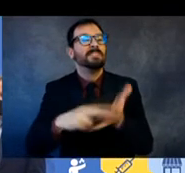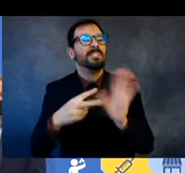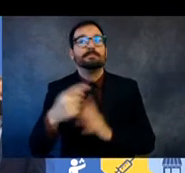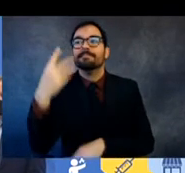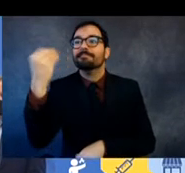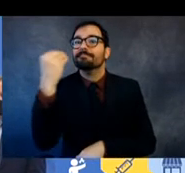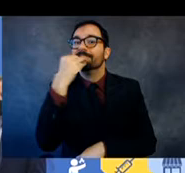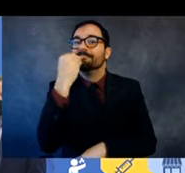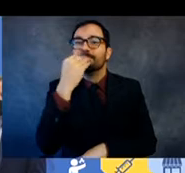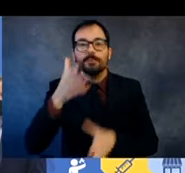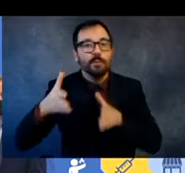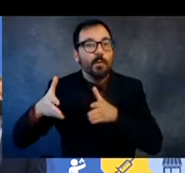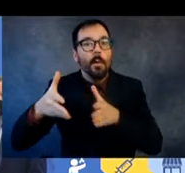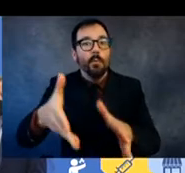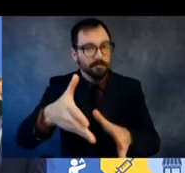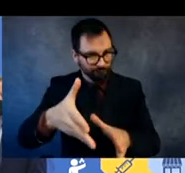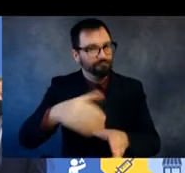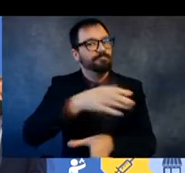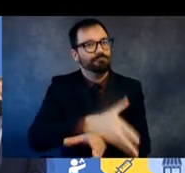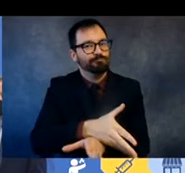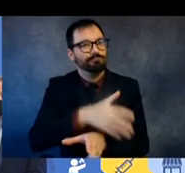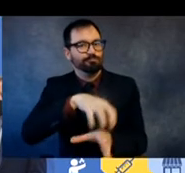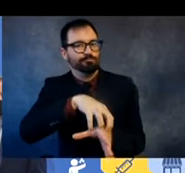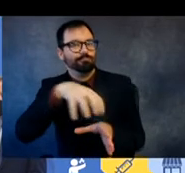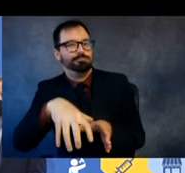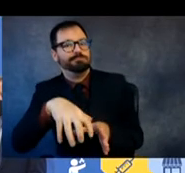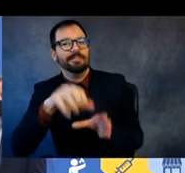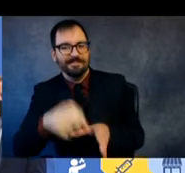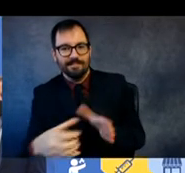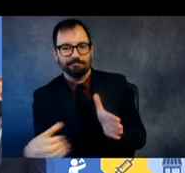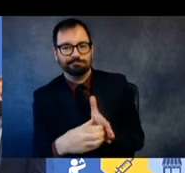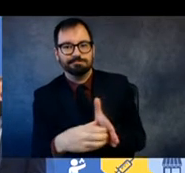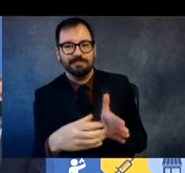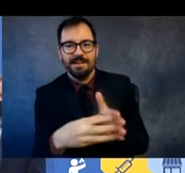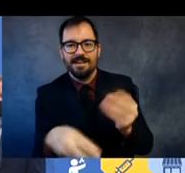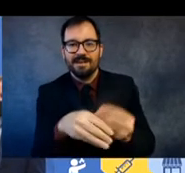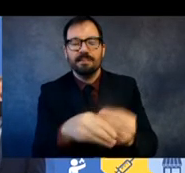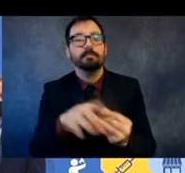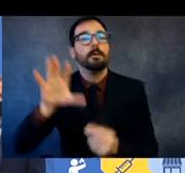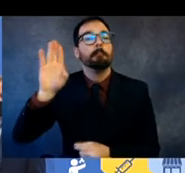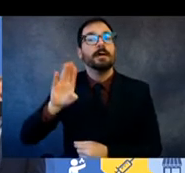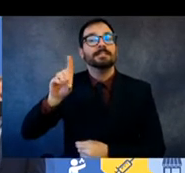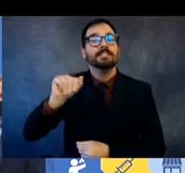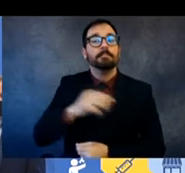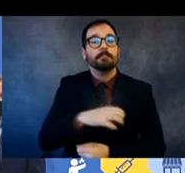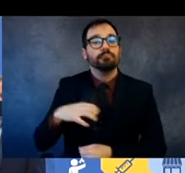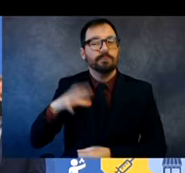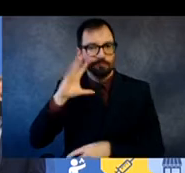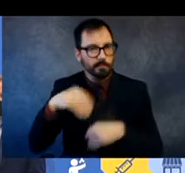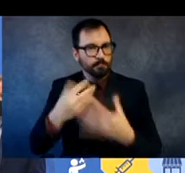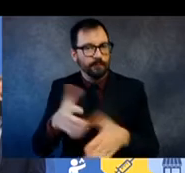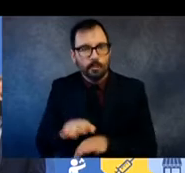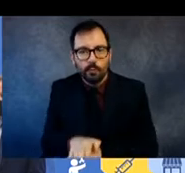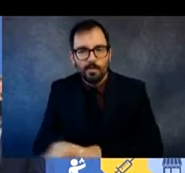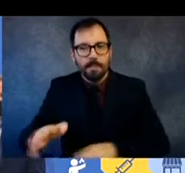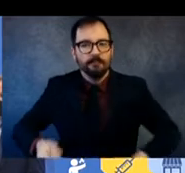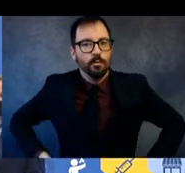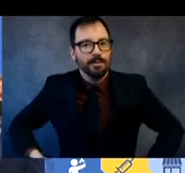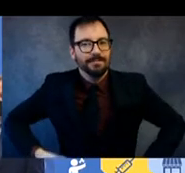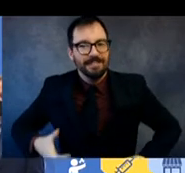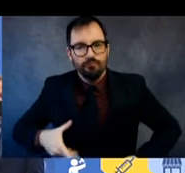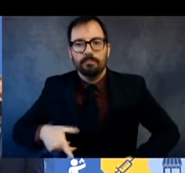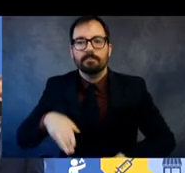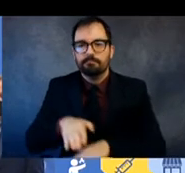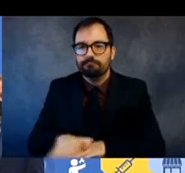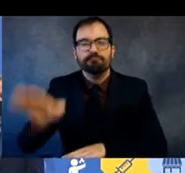spaces. The Boston Disabilities Commission will also provide ramps to restaurants who need them, like we did last summer. And also an important note, due to